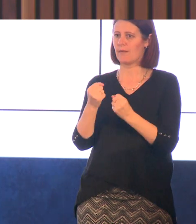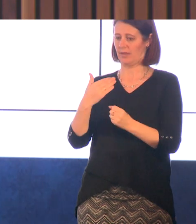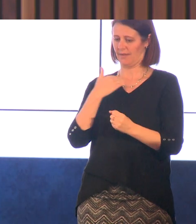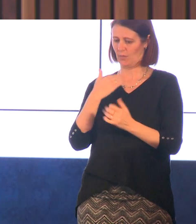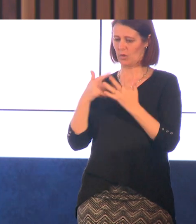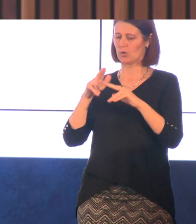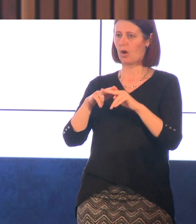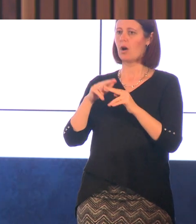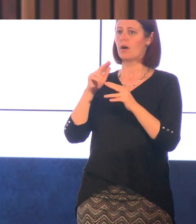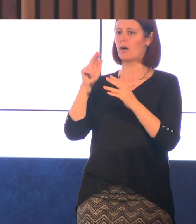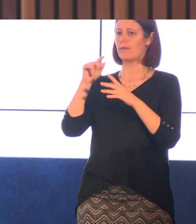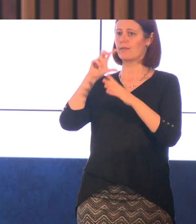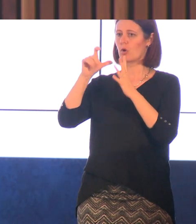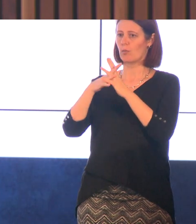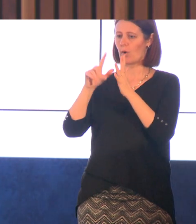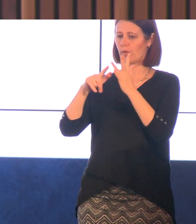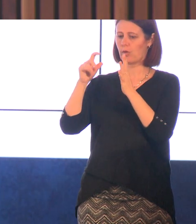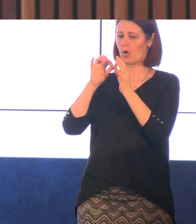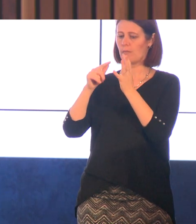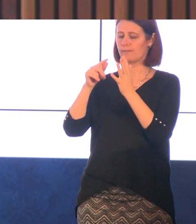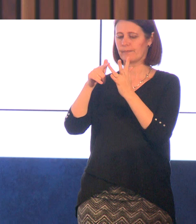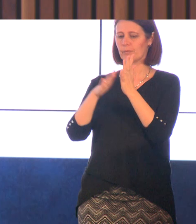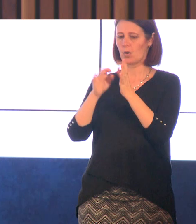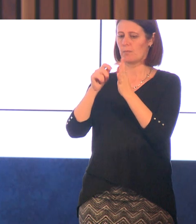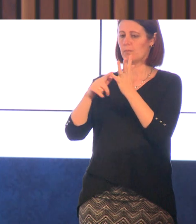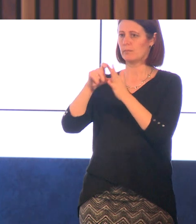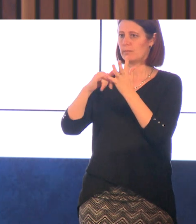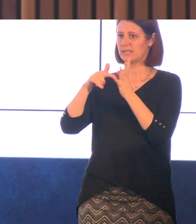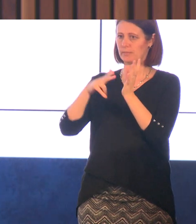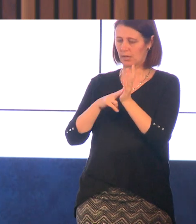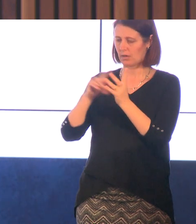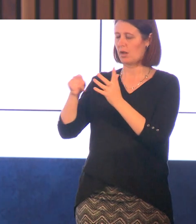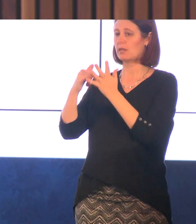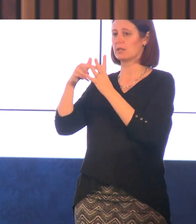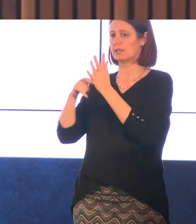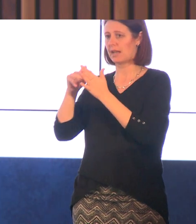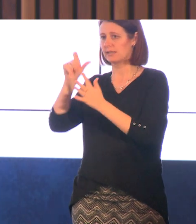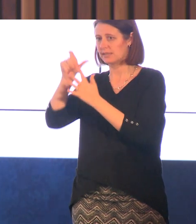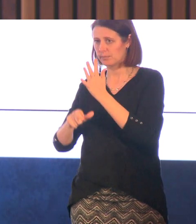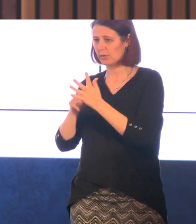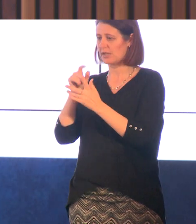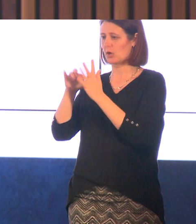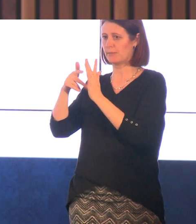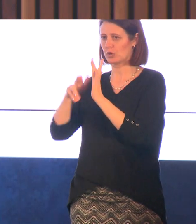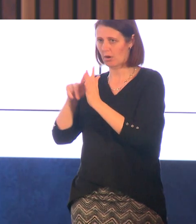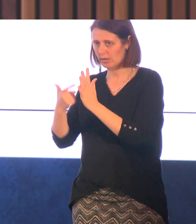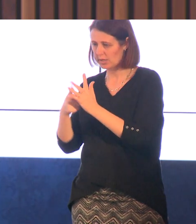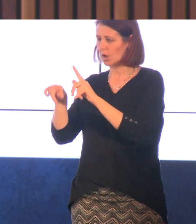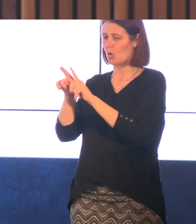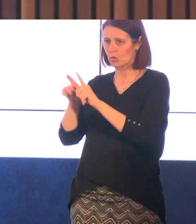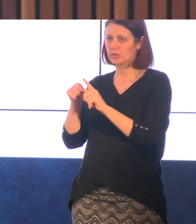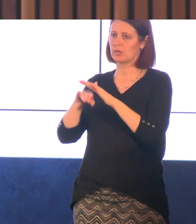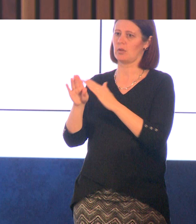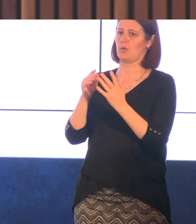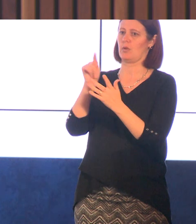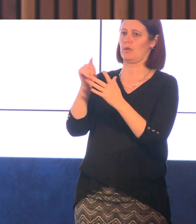Commonwealth Ombudsman, the public advocates, the state disability commissioners in support of